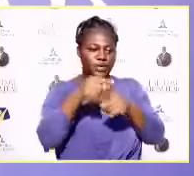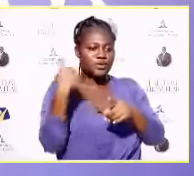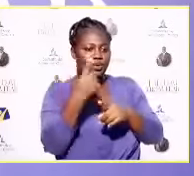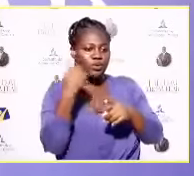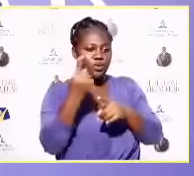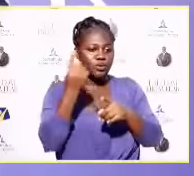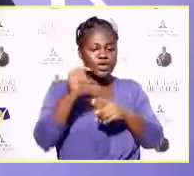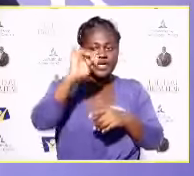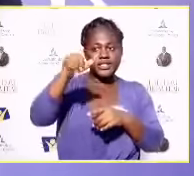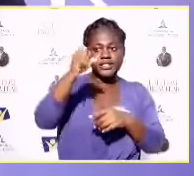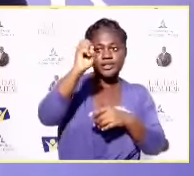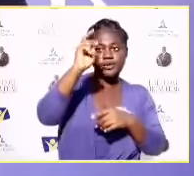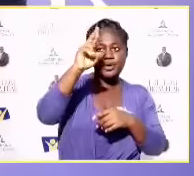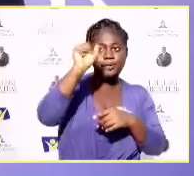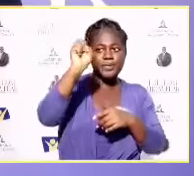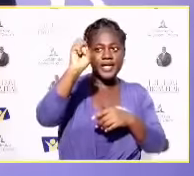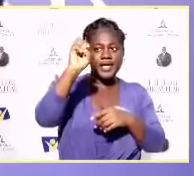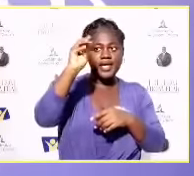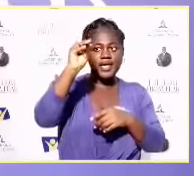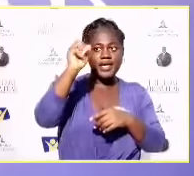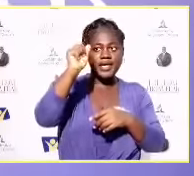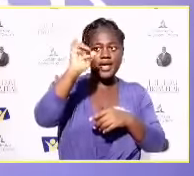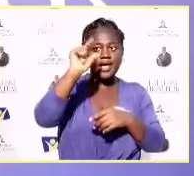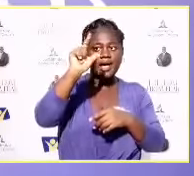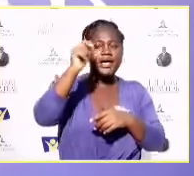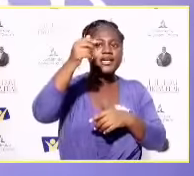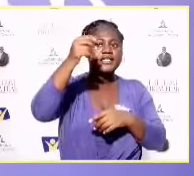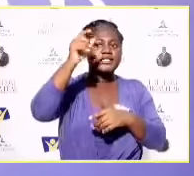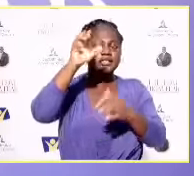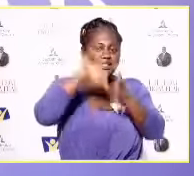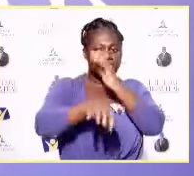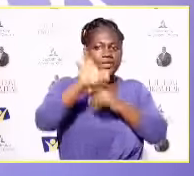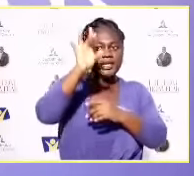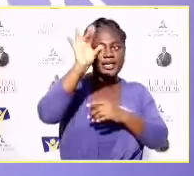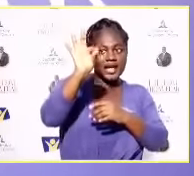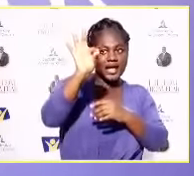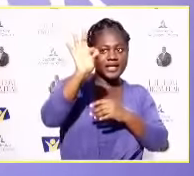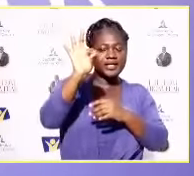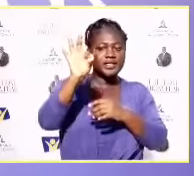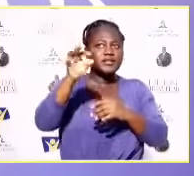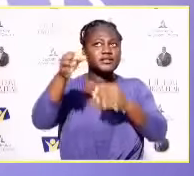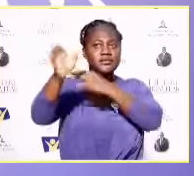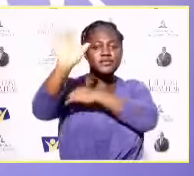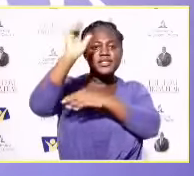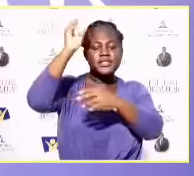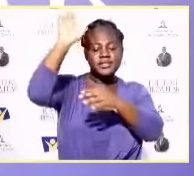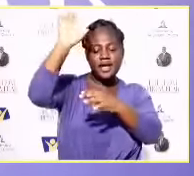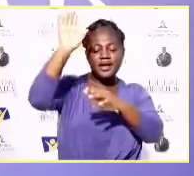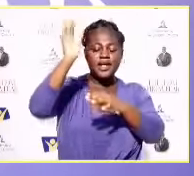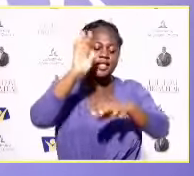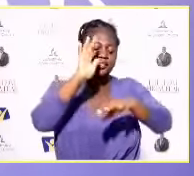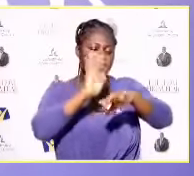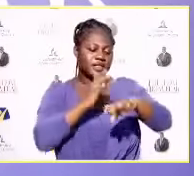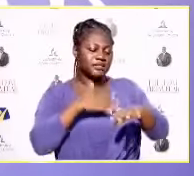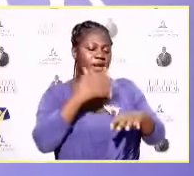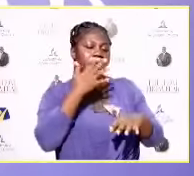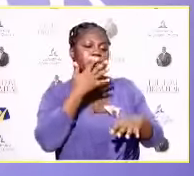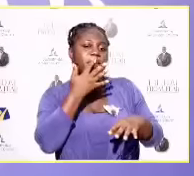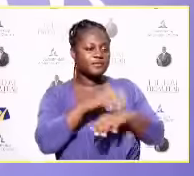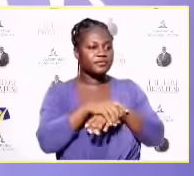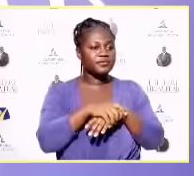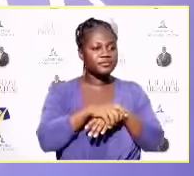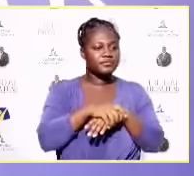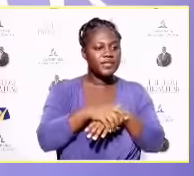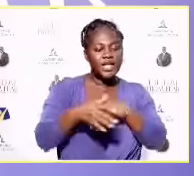Jeremiah chapter 1 verse 9. Then the Lord put forth his hand and touched my mouth. And